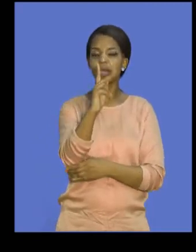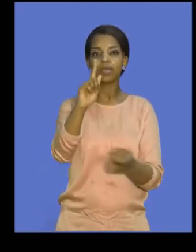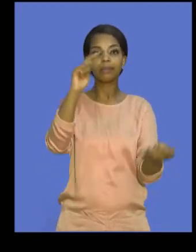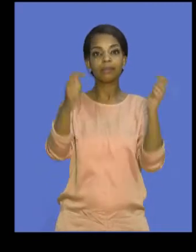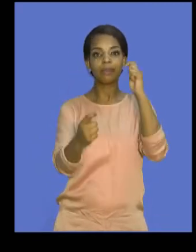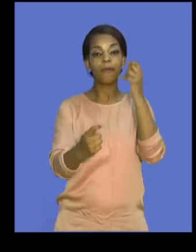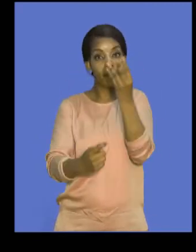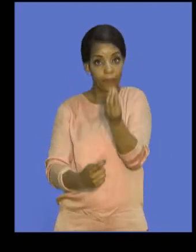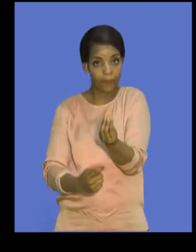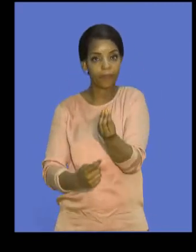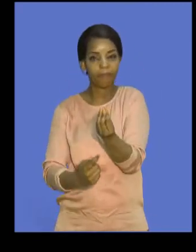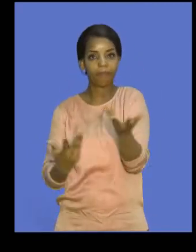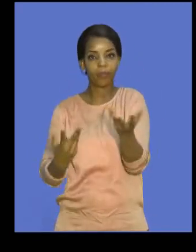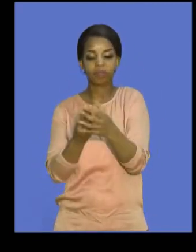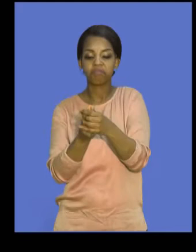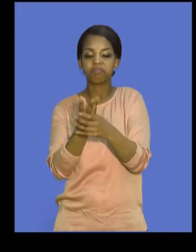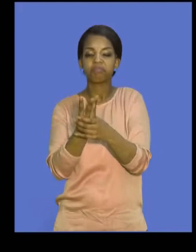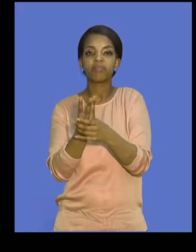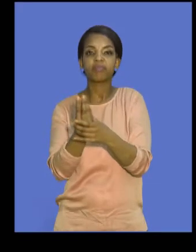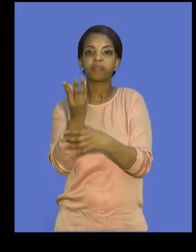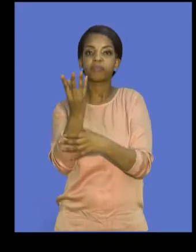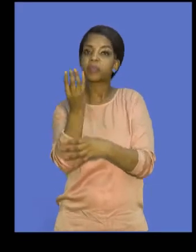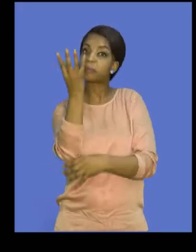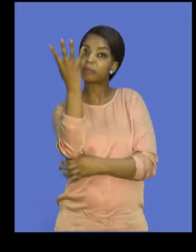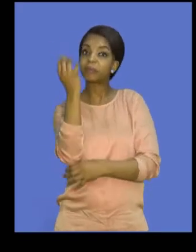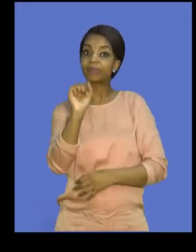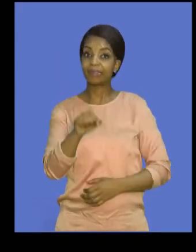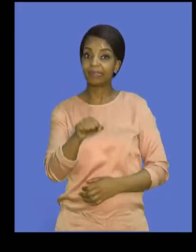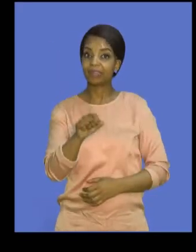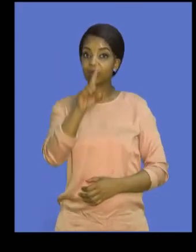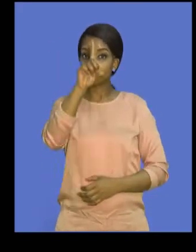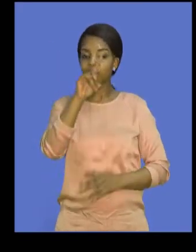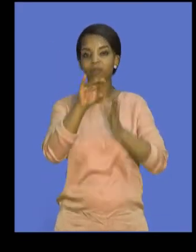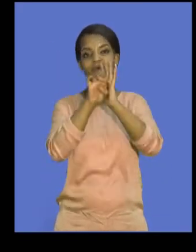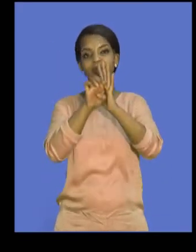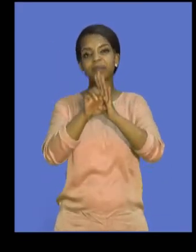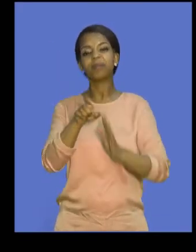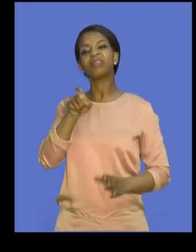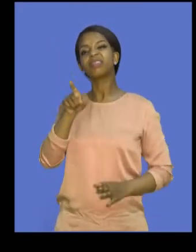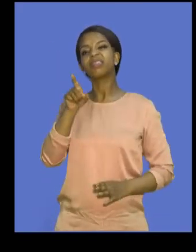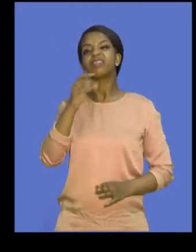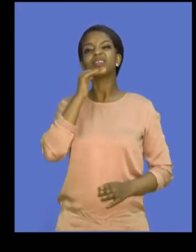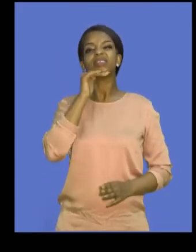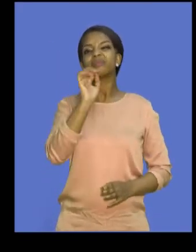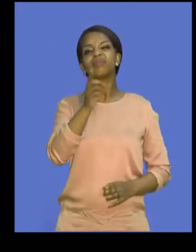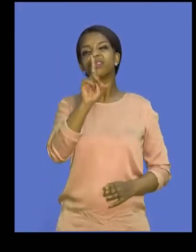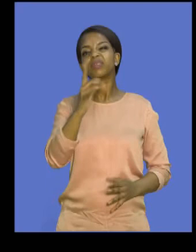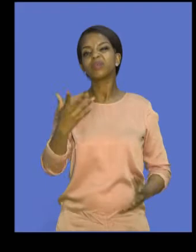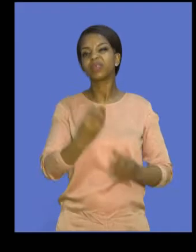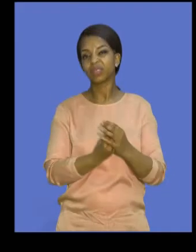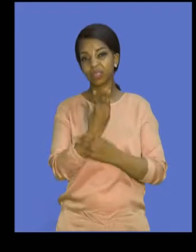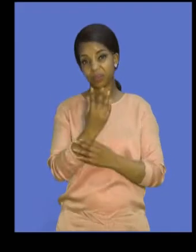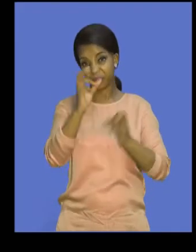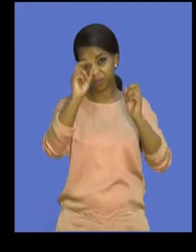in terms of the plant that I have here. And that's one example of what growth would mean in this